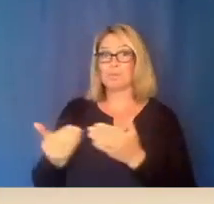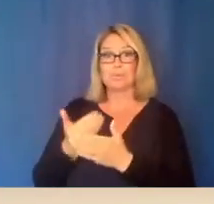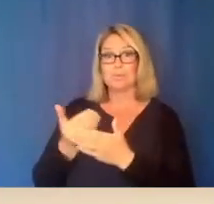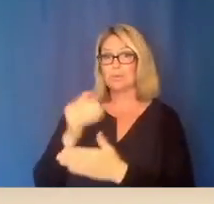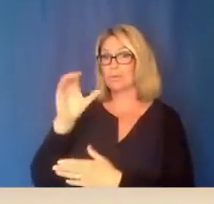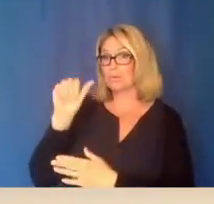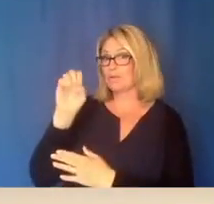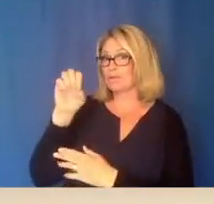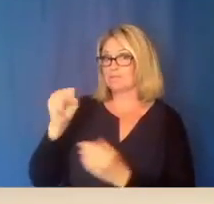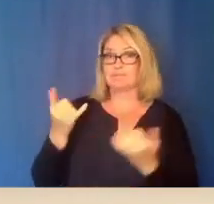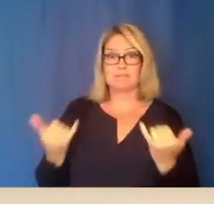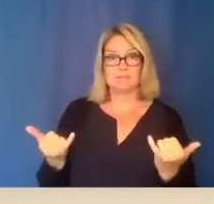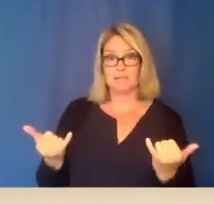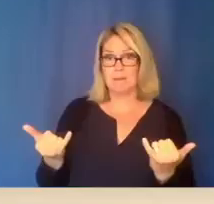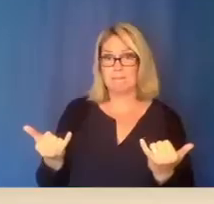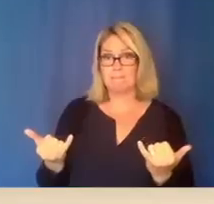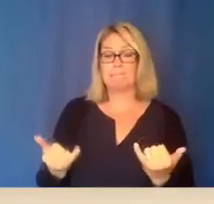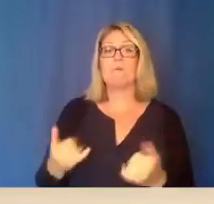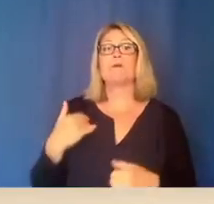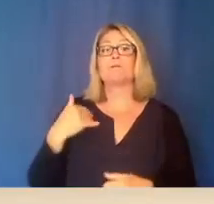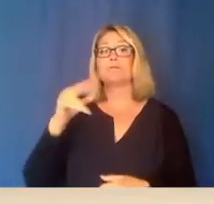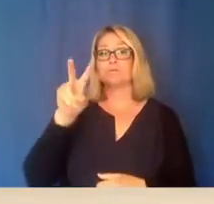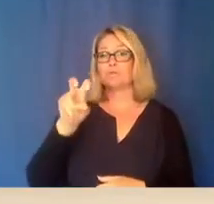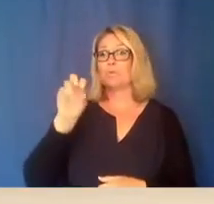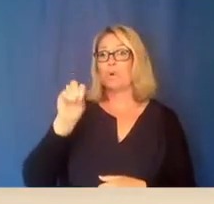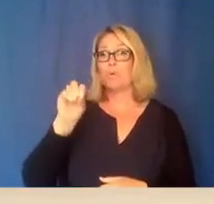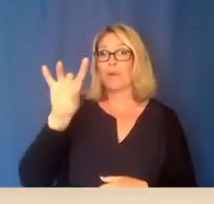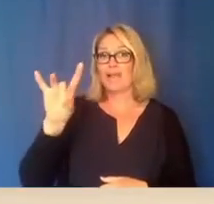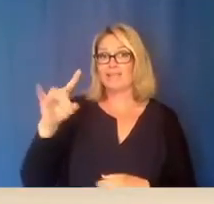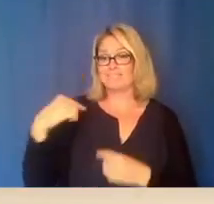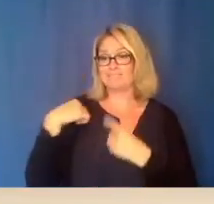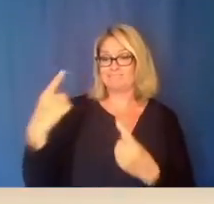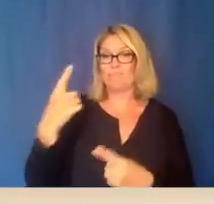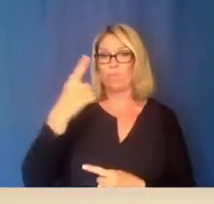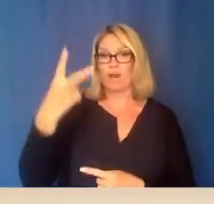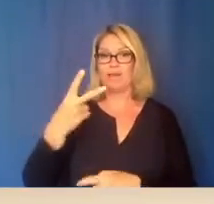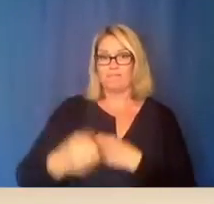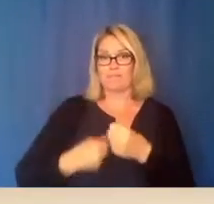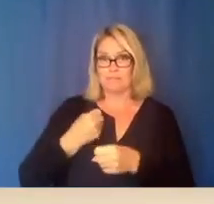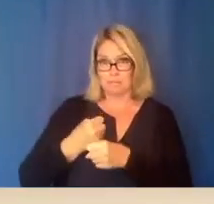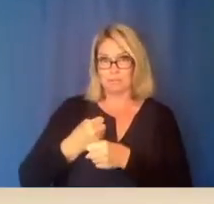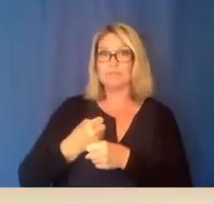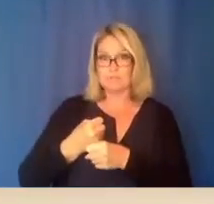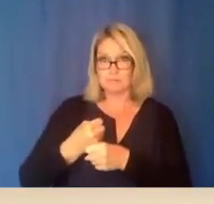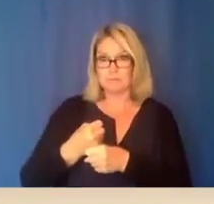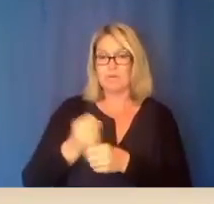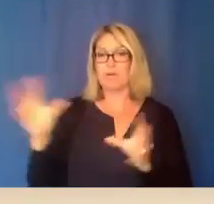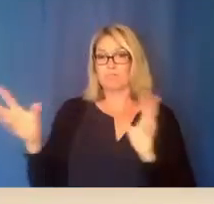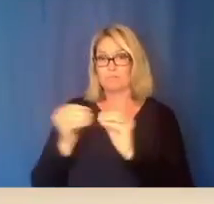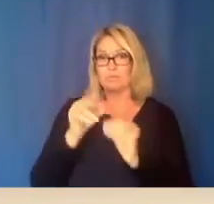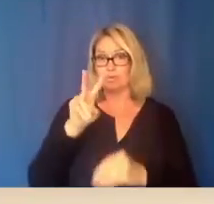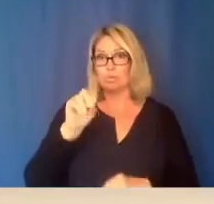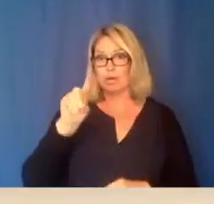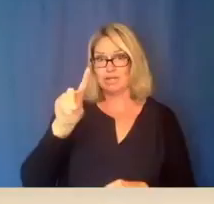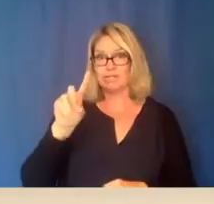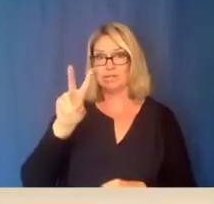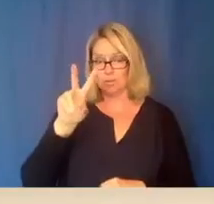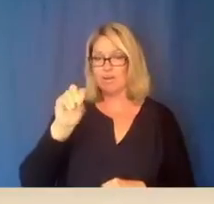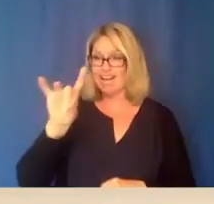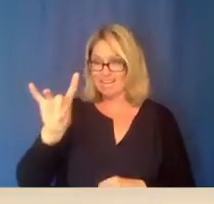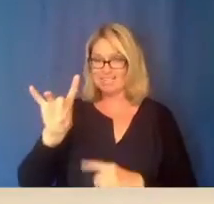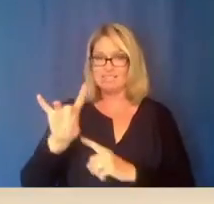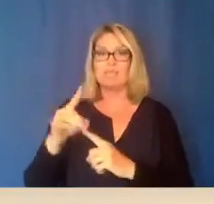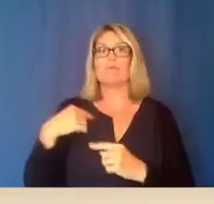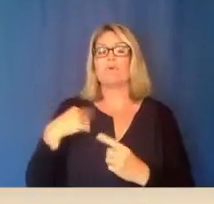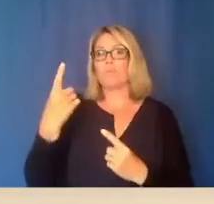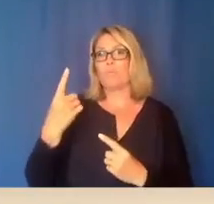report today. We've had a total of 208 cases since the pandemic began, and we currently have one active case. There have